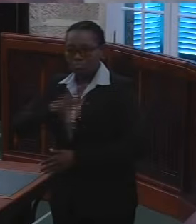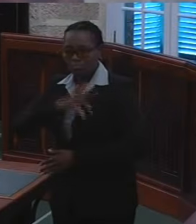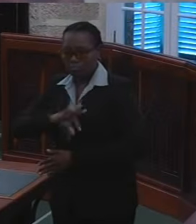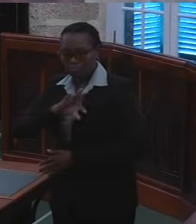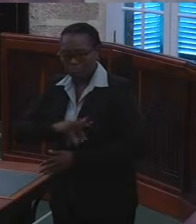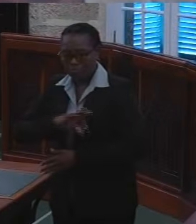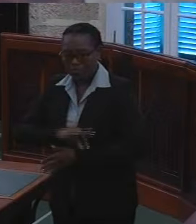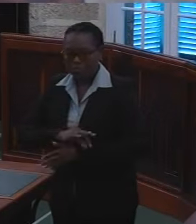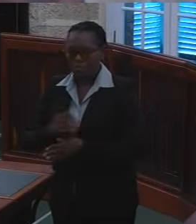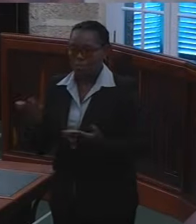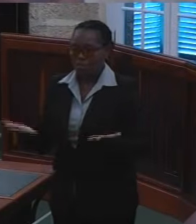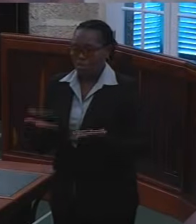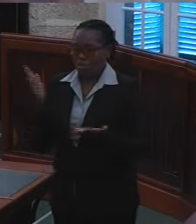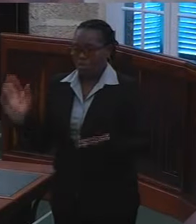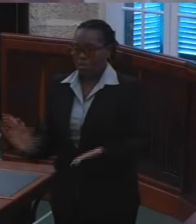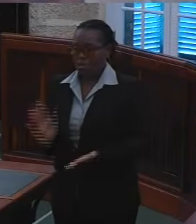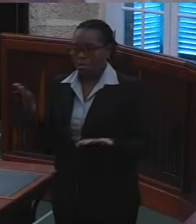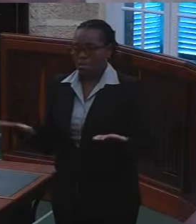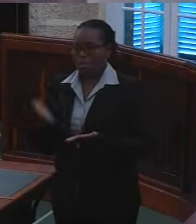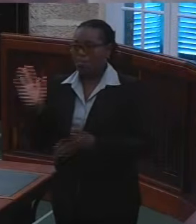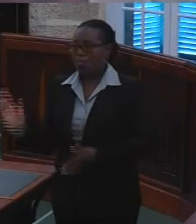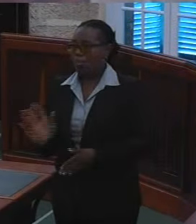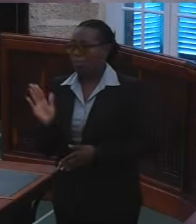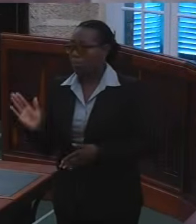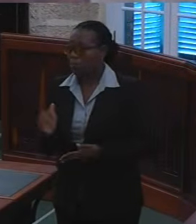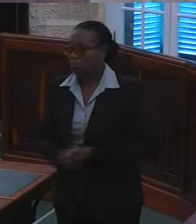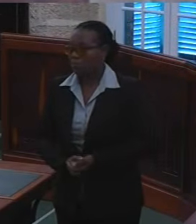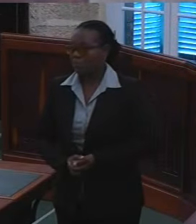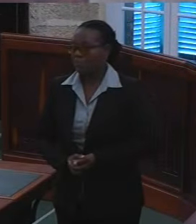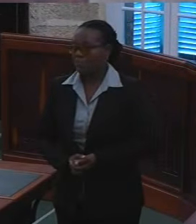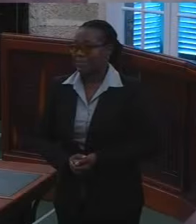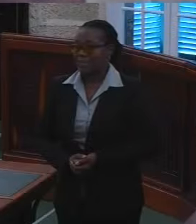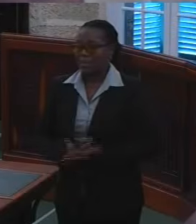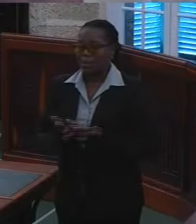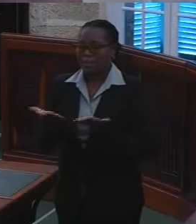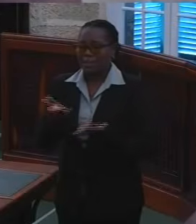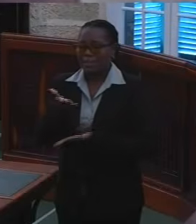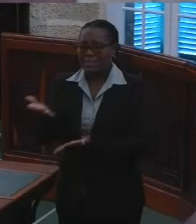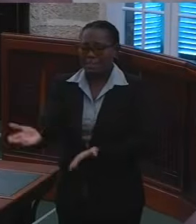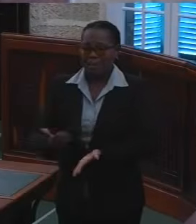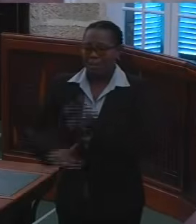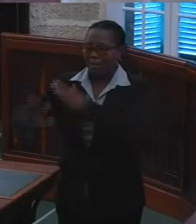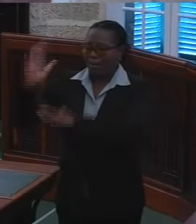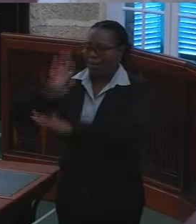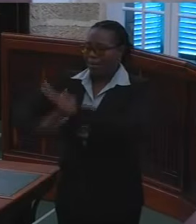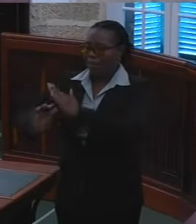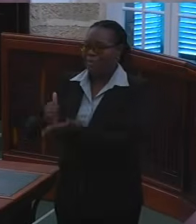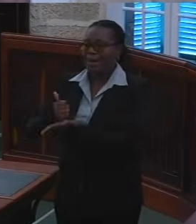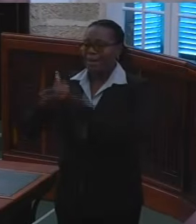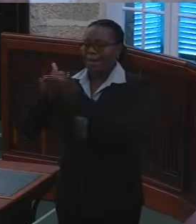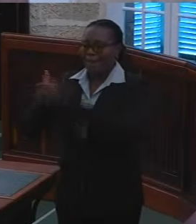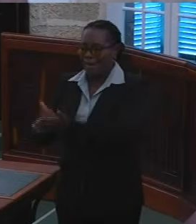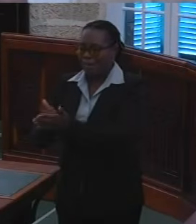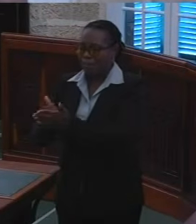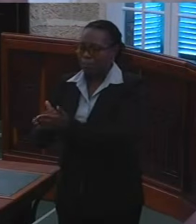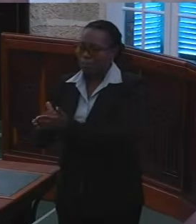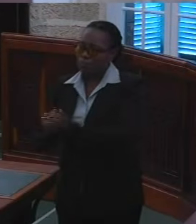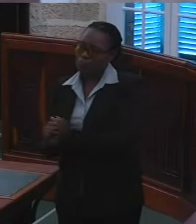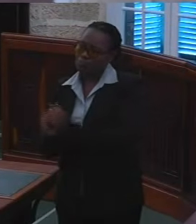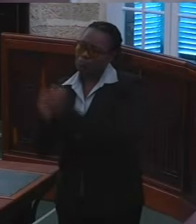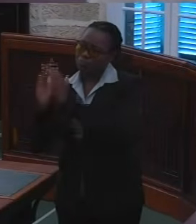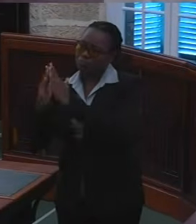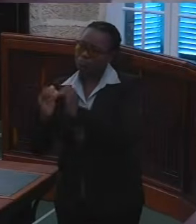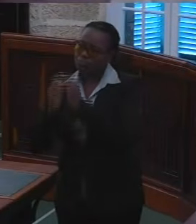of this country, Barbados, as we know it, the place that they would have built over the years. And this is a very important part